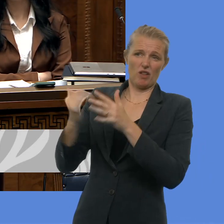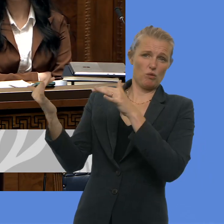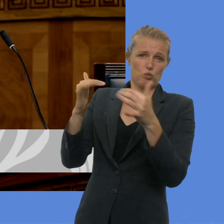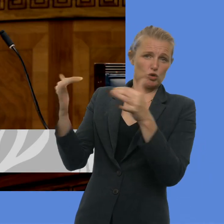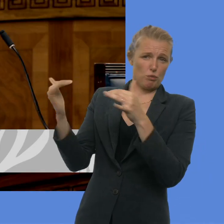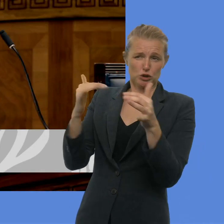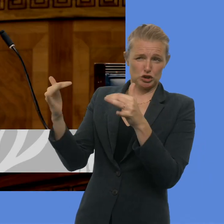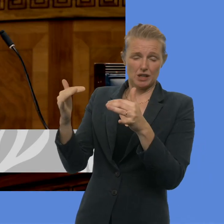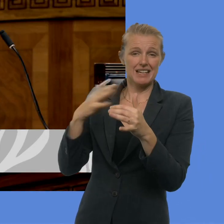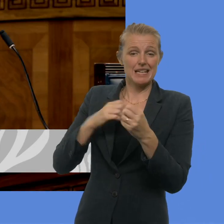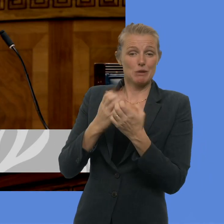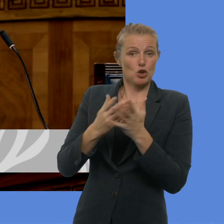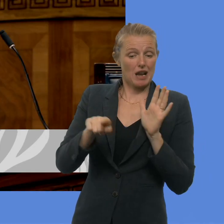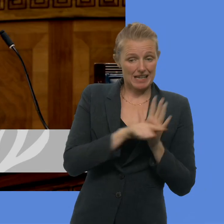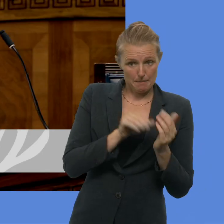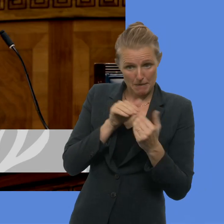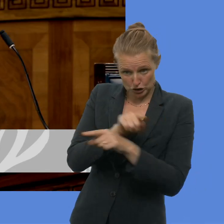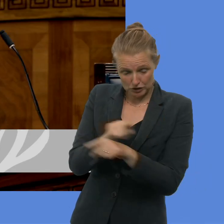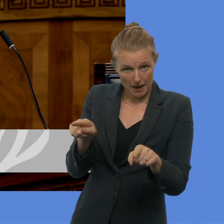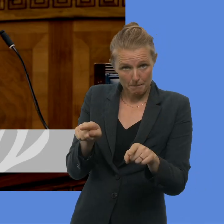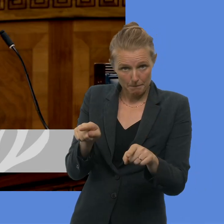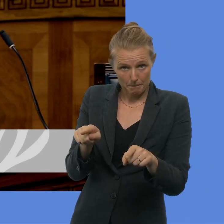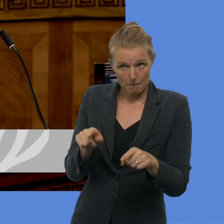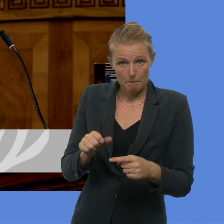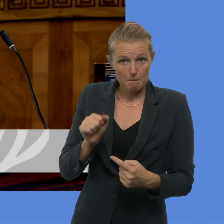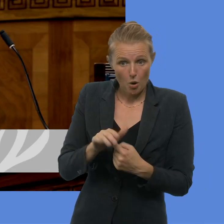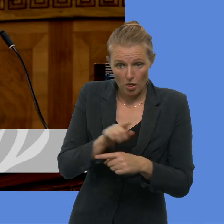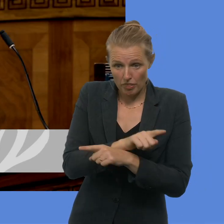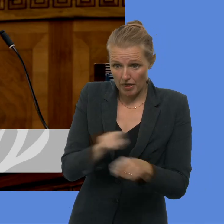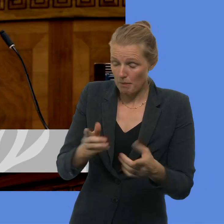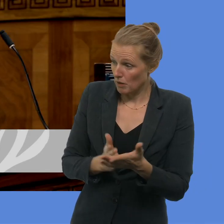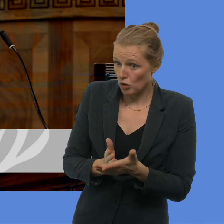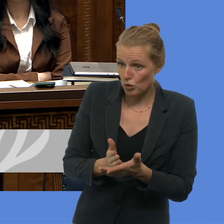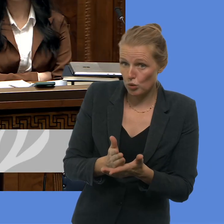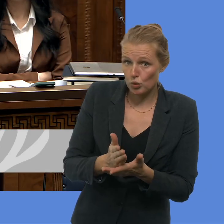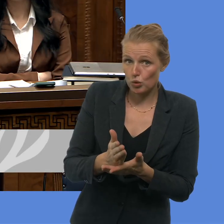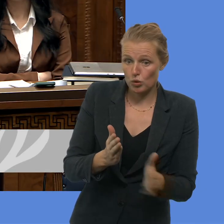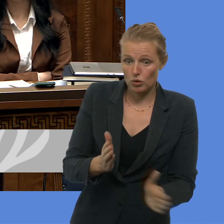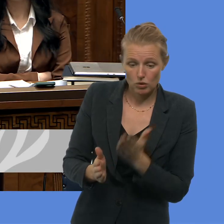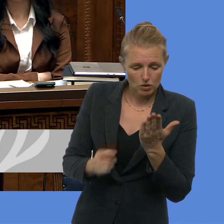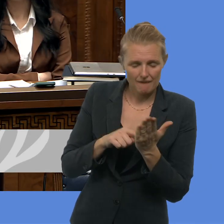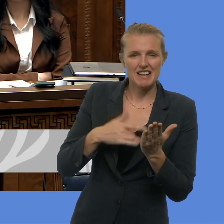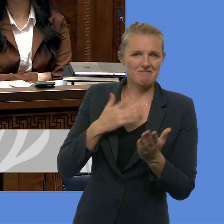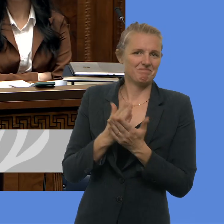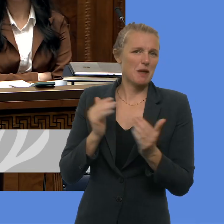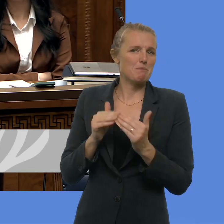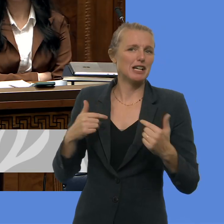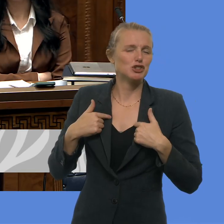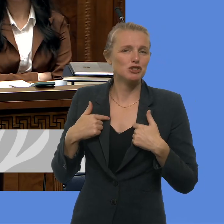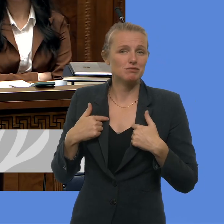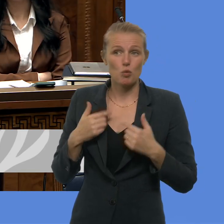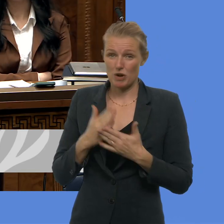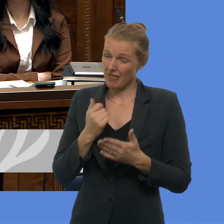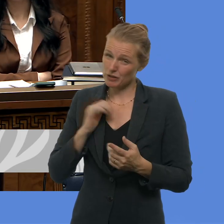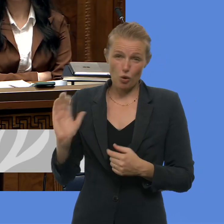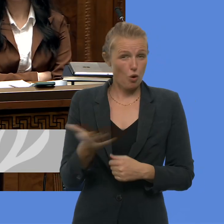legislation, and it has to meet those tests, and it has to command the confidence of victims and survivors. In terms of reconciliation, I think that's the work of all of us